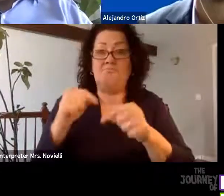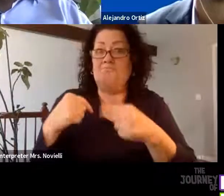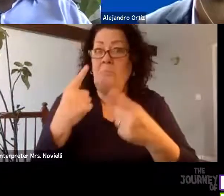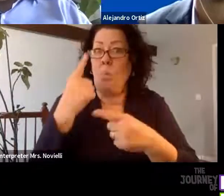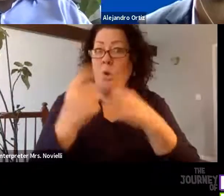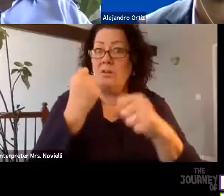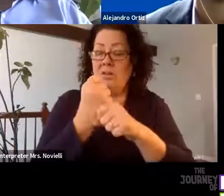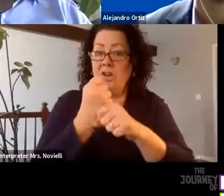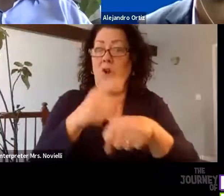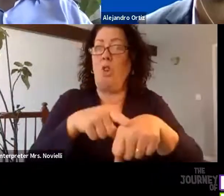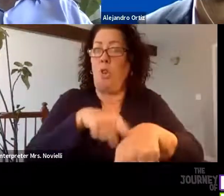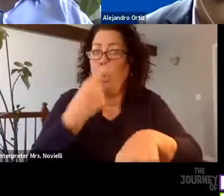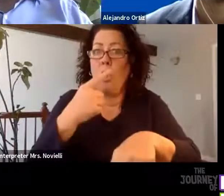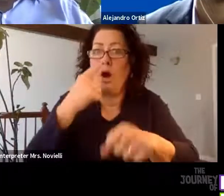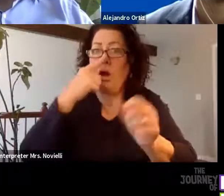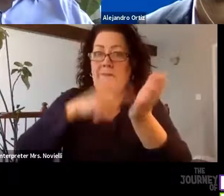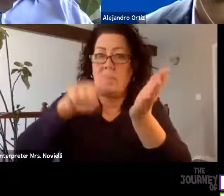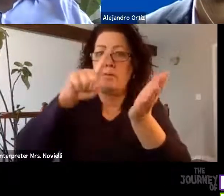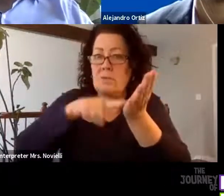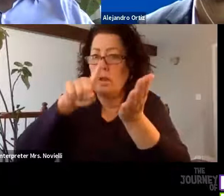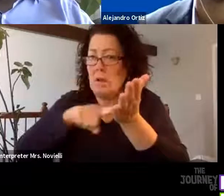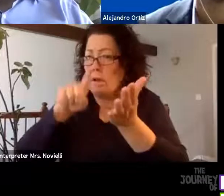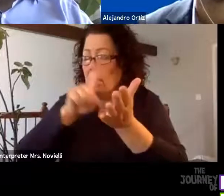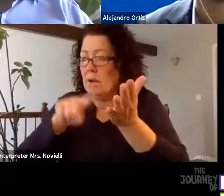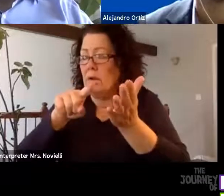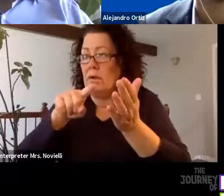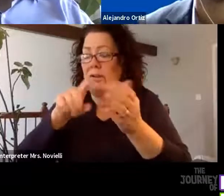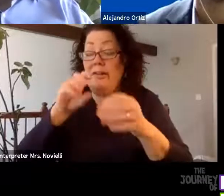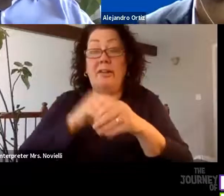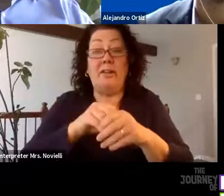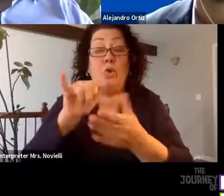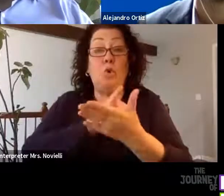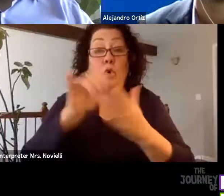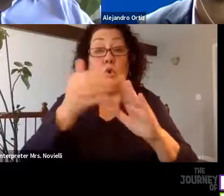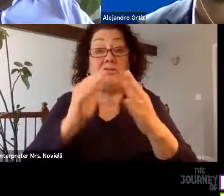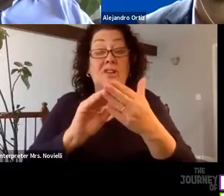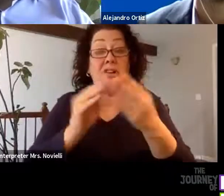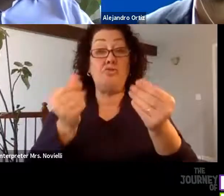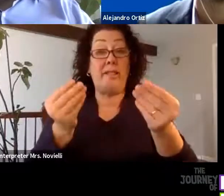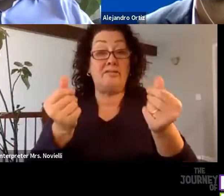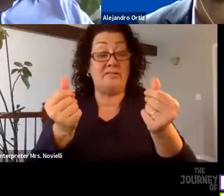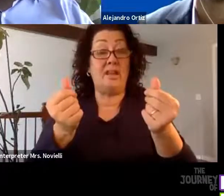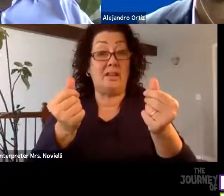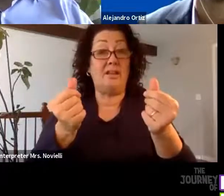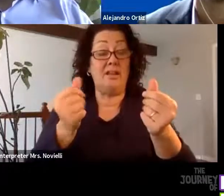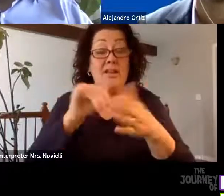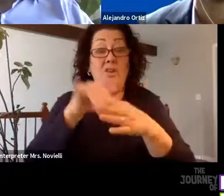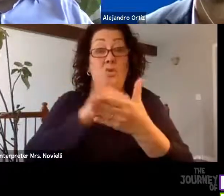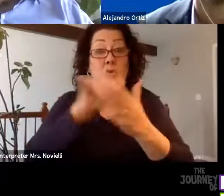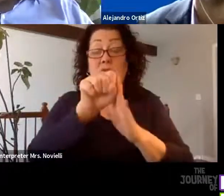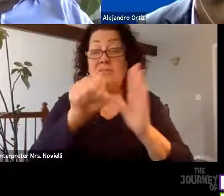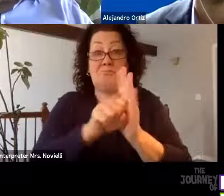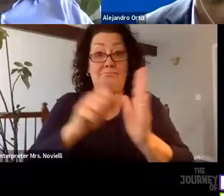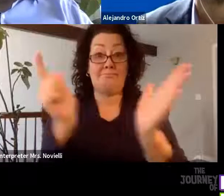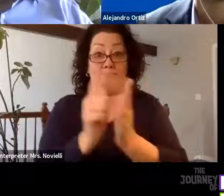into a year-long investigation into the New York City real estate sector. And as we know, in New York State, it is illegal